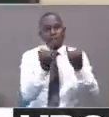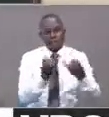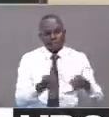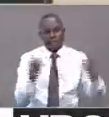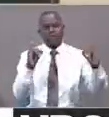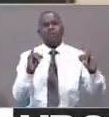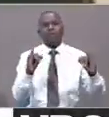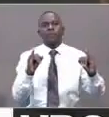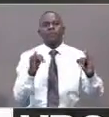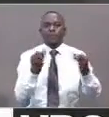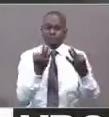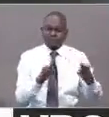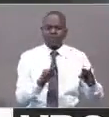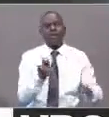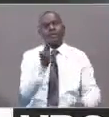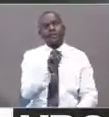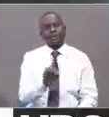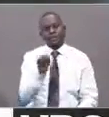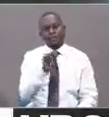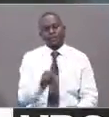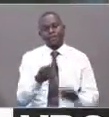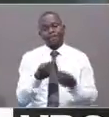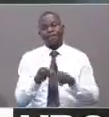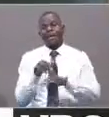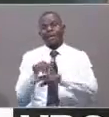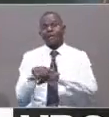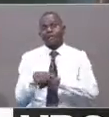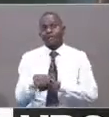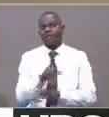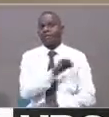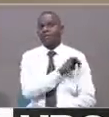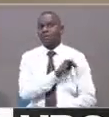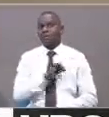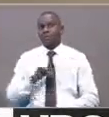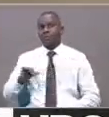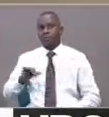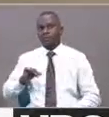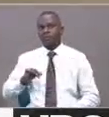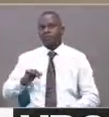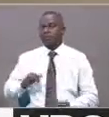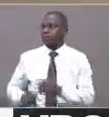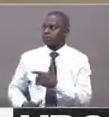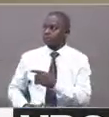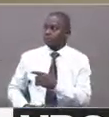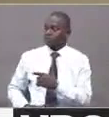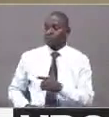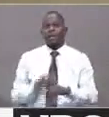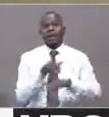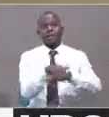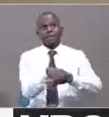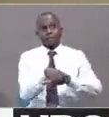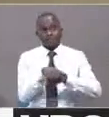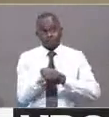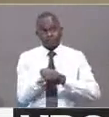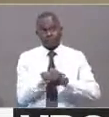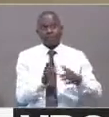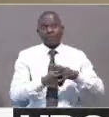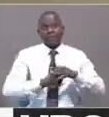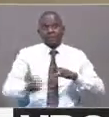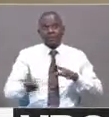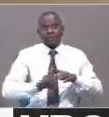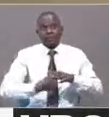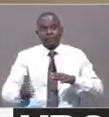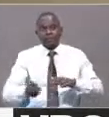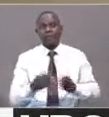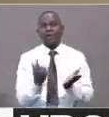a fledged nation, but the British declined. So the British were escaping